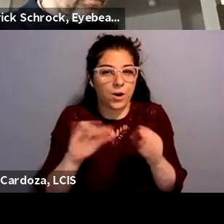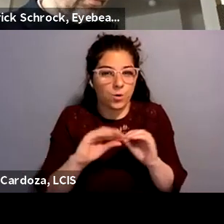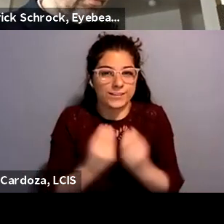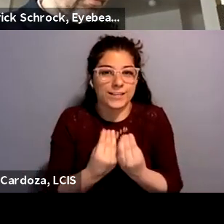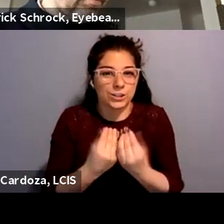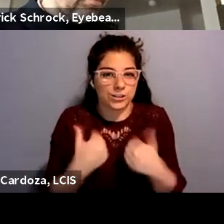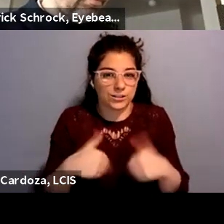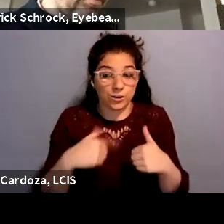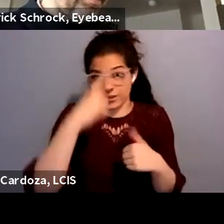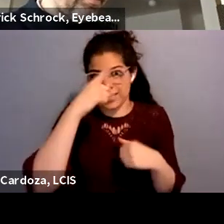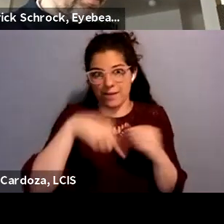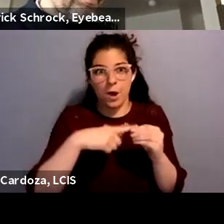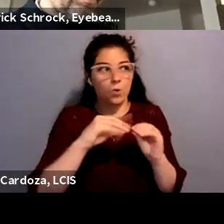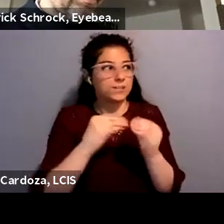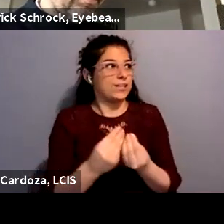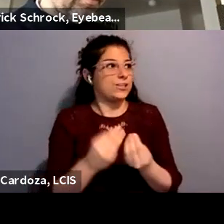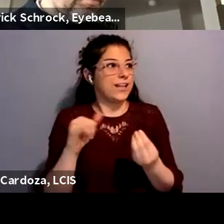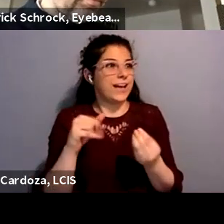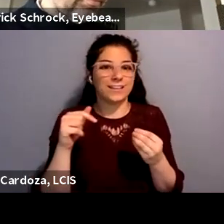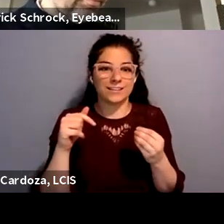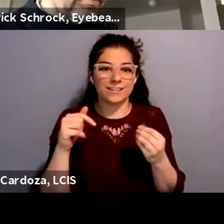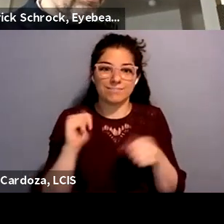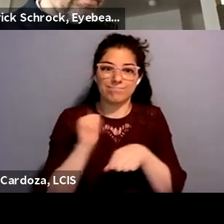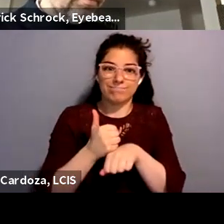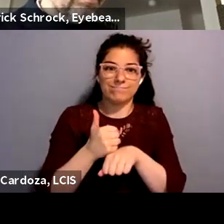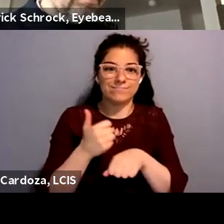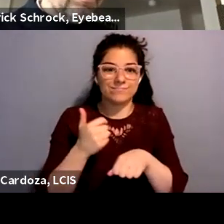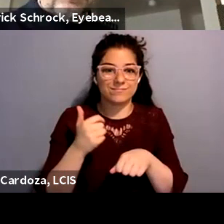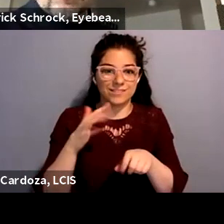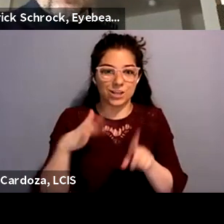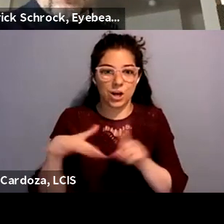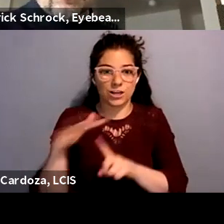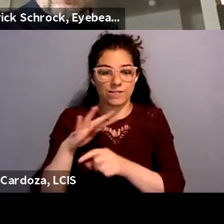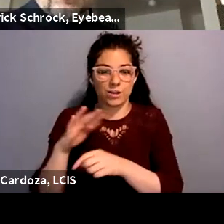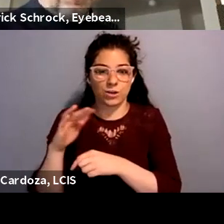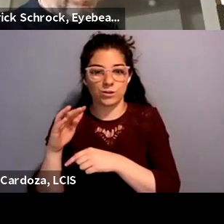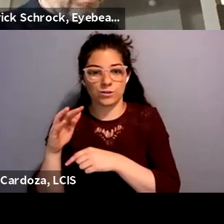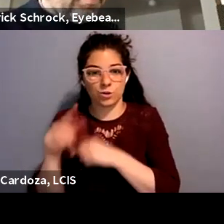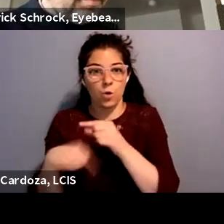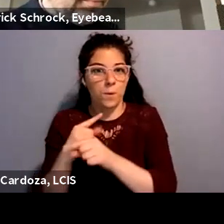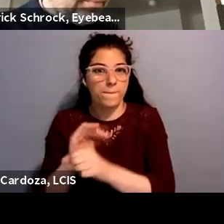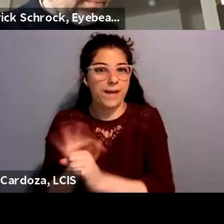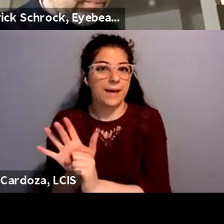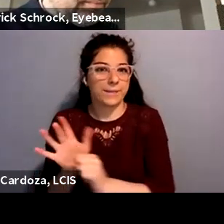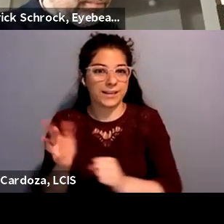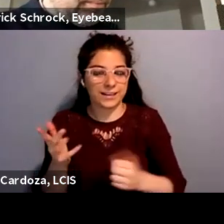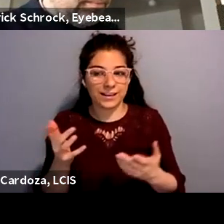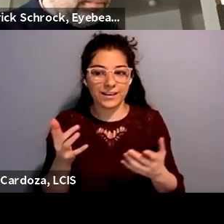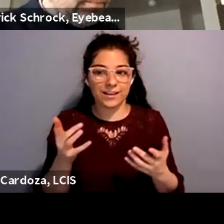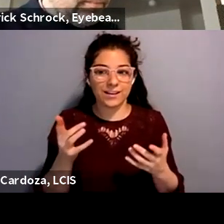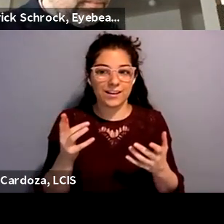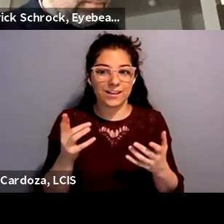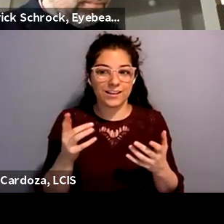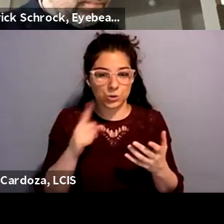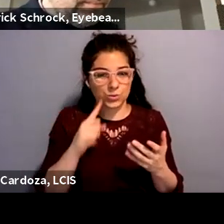You know, when you think of it, organizational existence, again, in the context of a global pandemic, it's